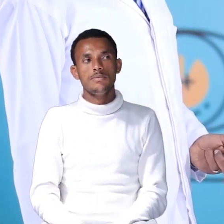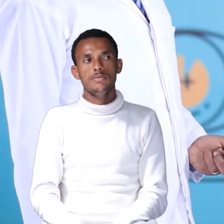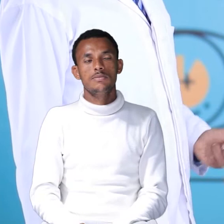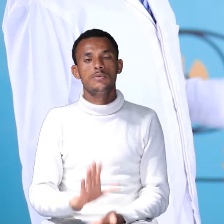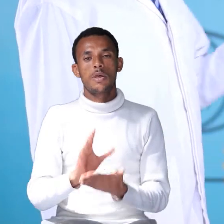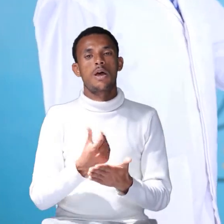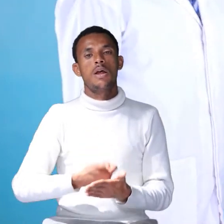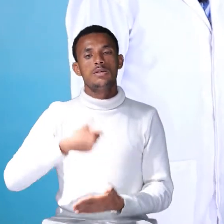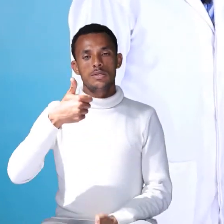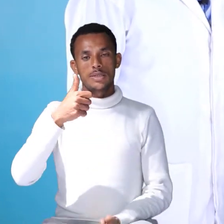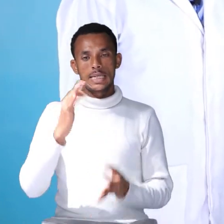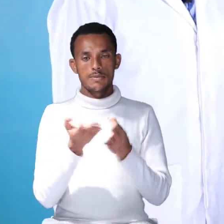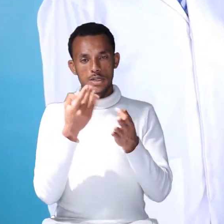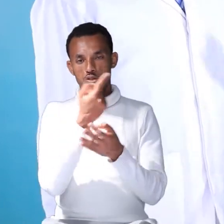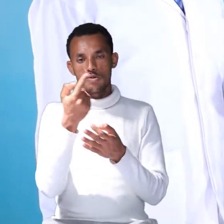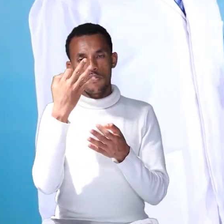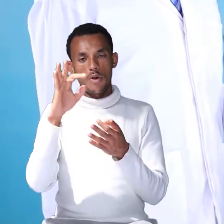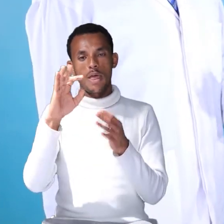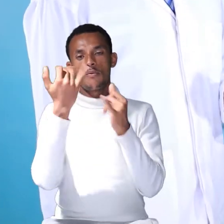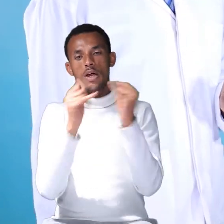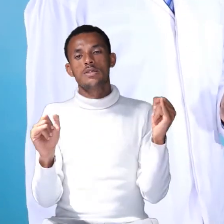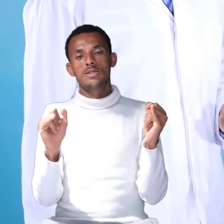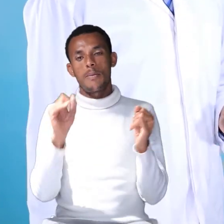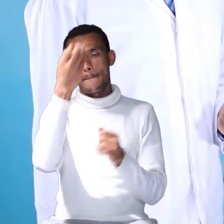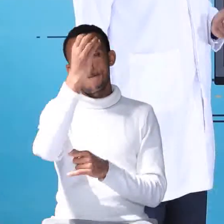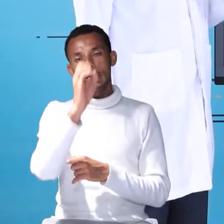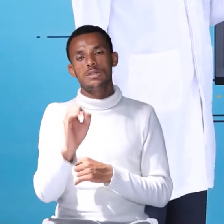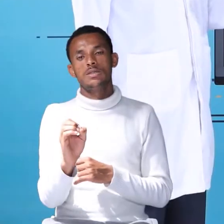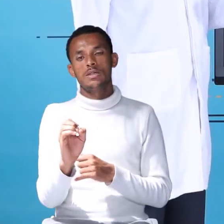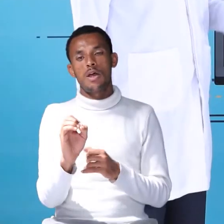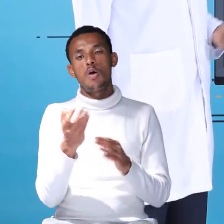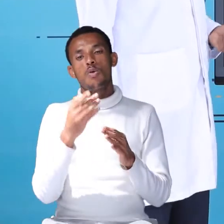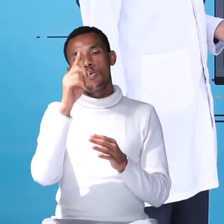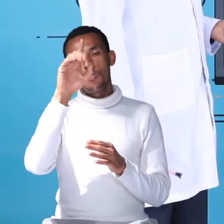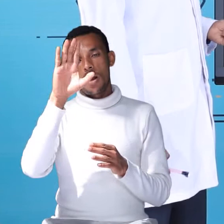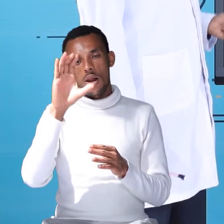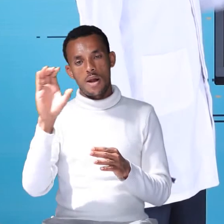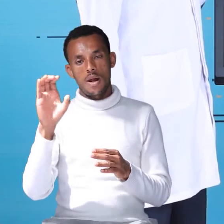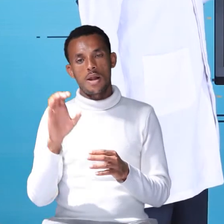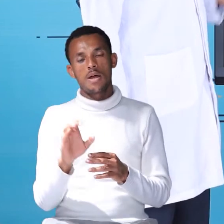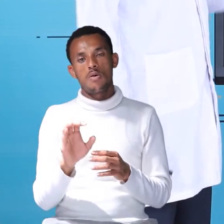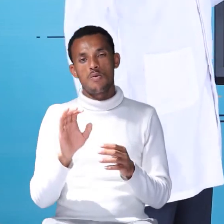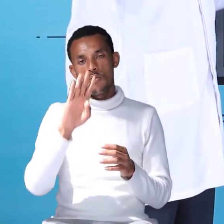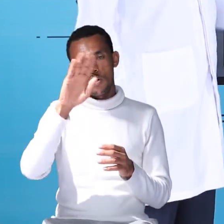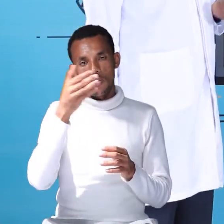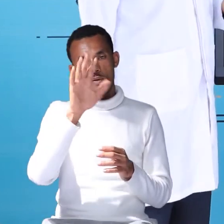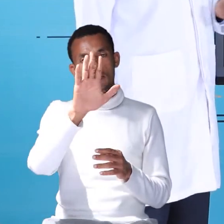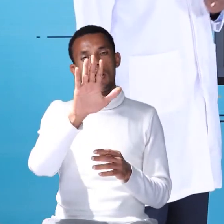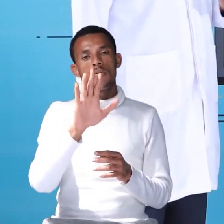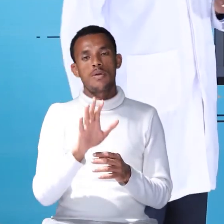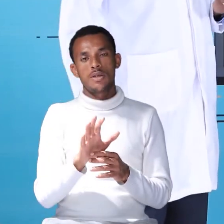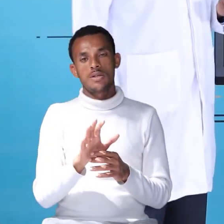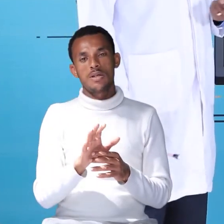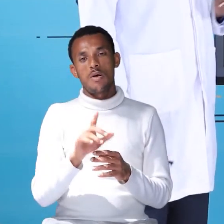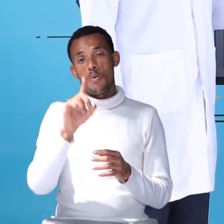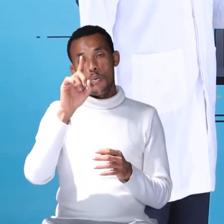Take another one. Express each of the following fractions as a percentage out of 100. 4 over 5. Say, for example, somebody